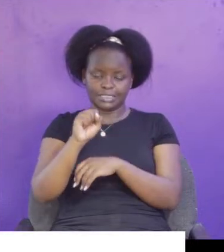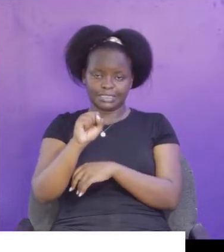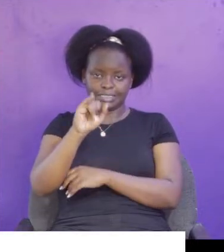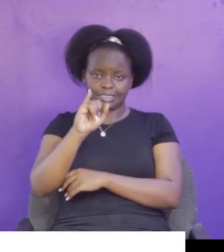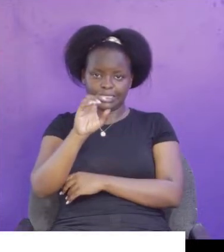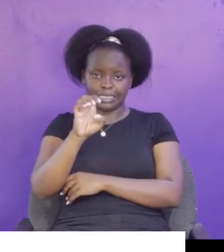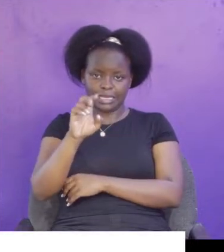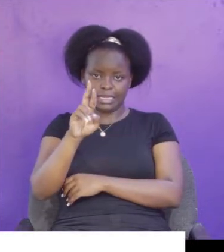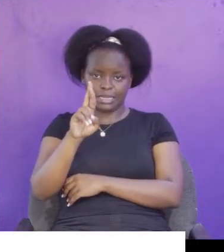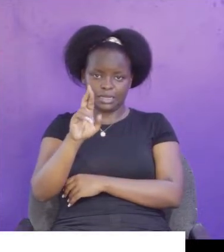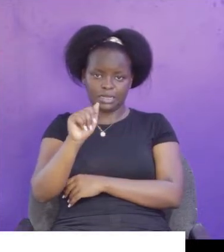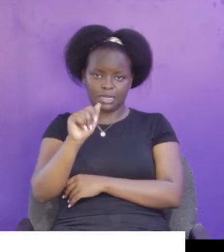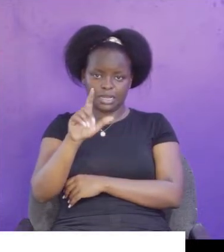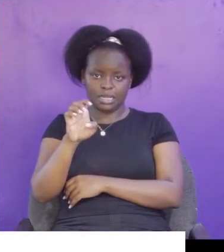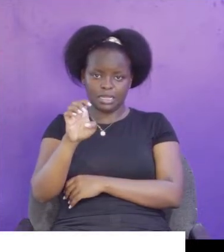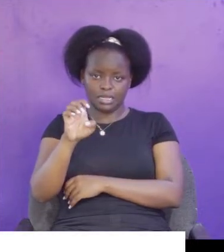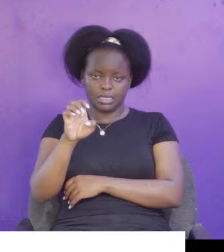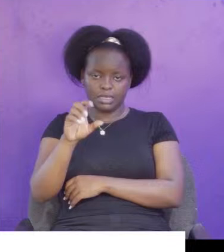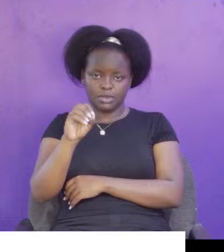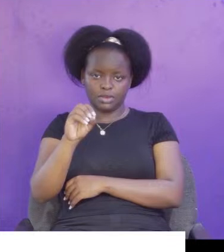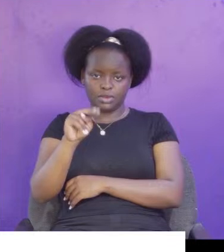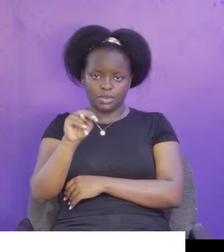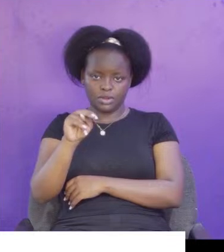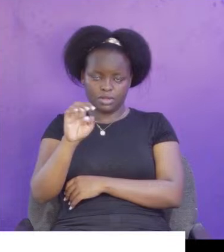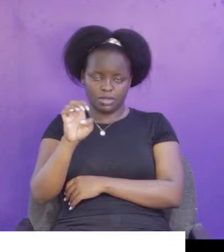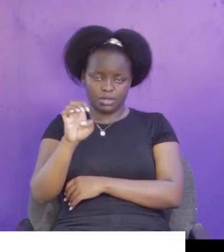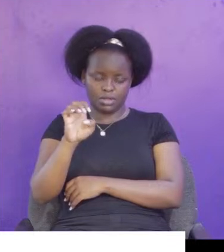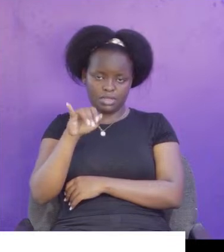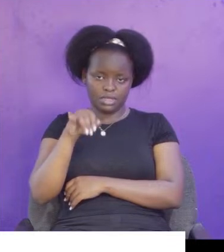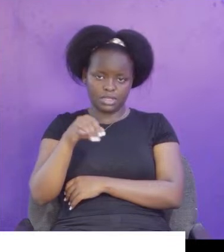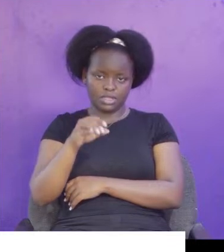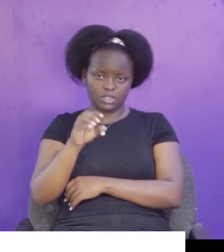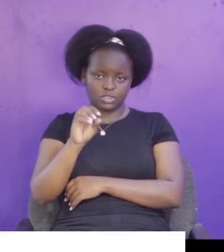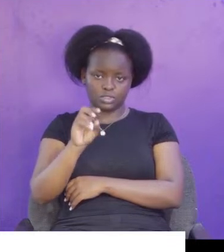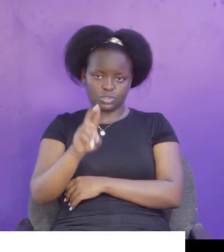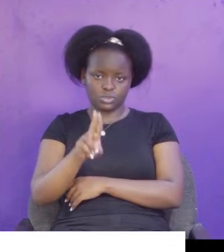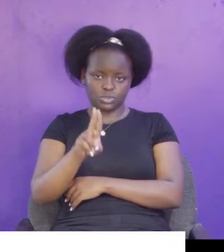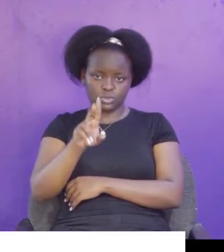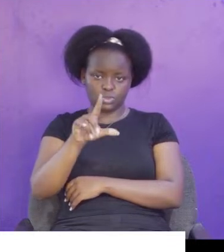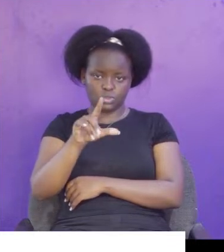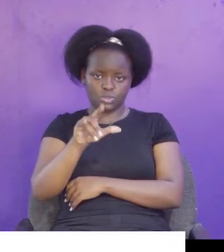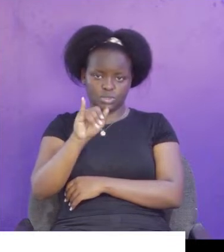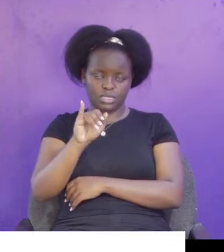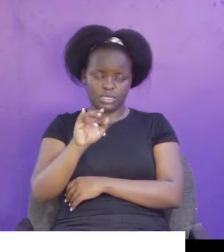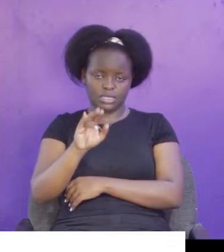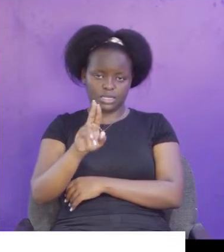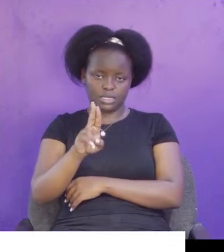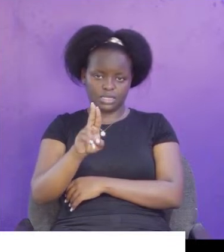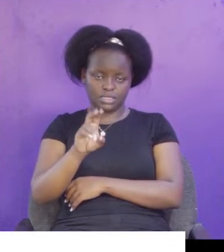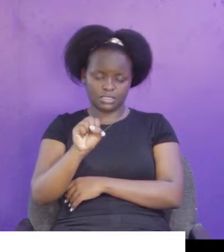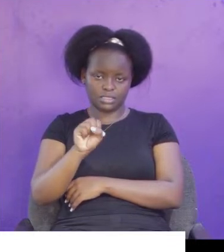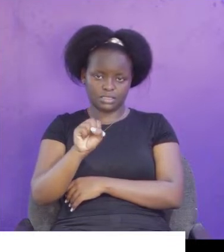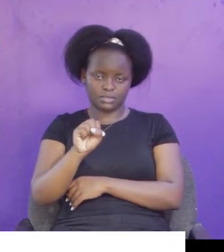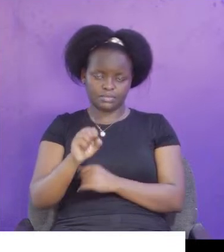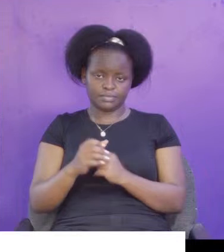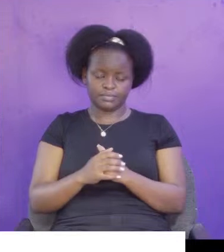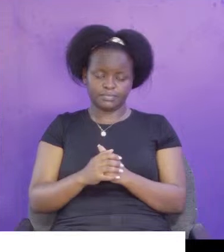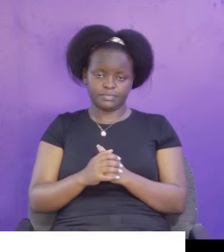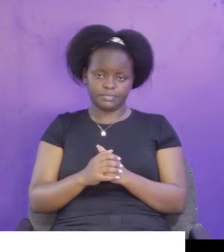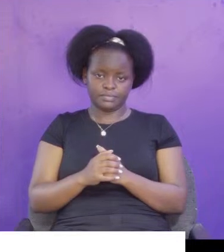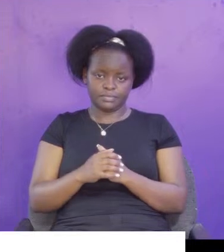His Excellency Julius Maada Wonye Bio. The